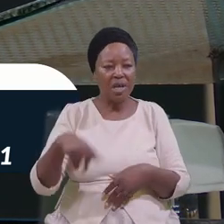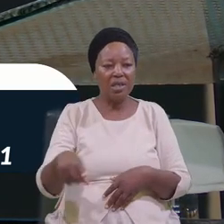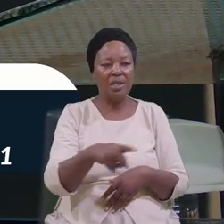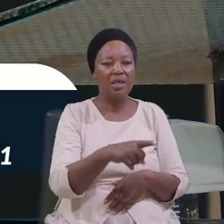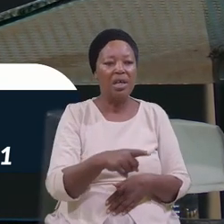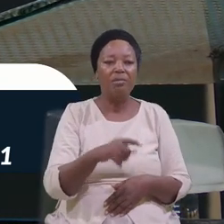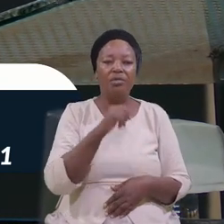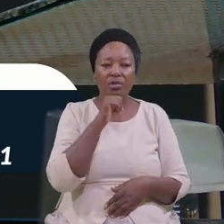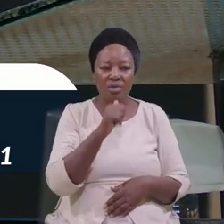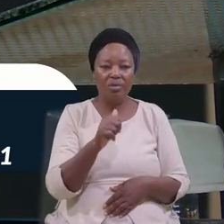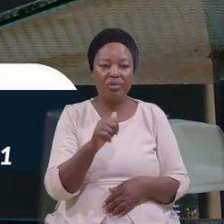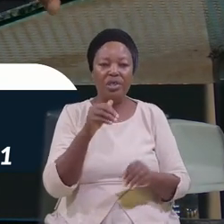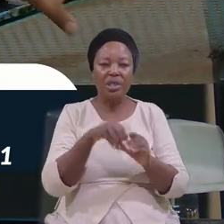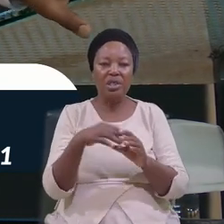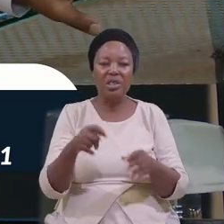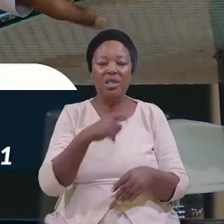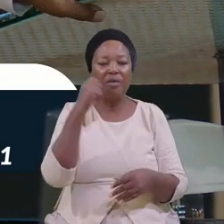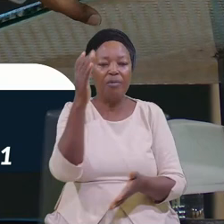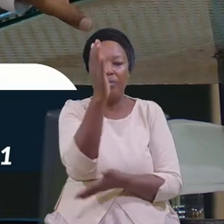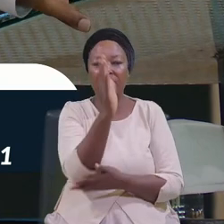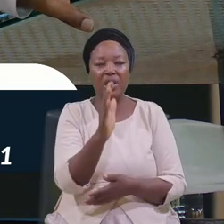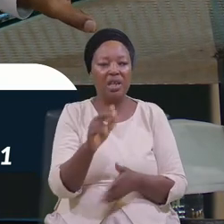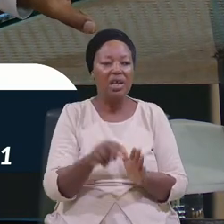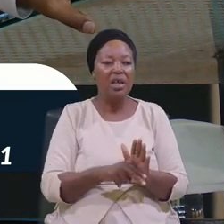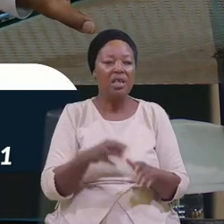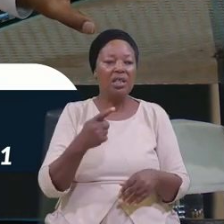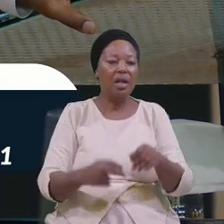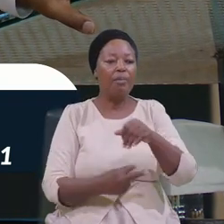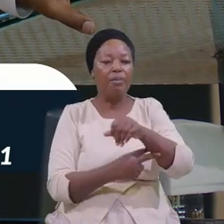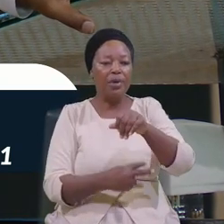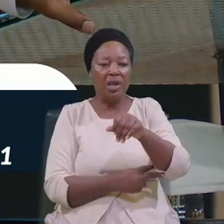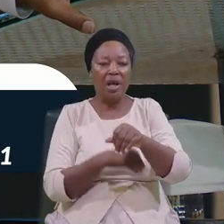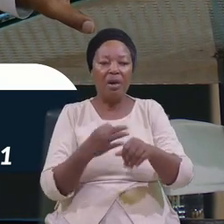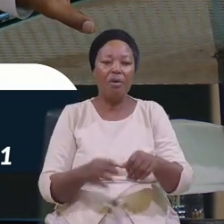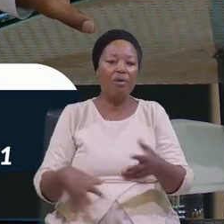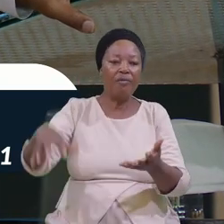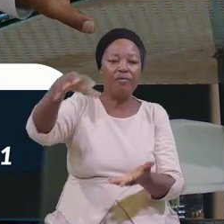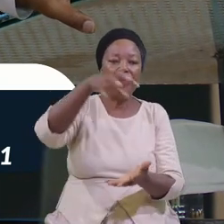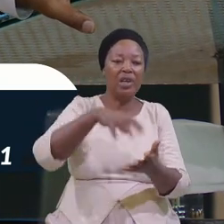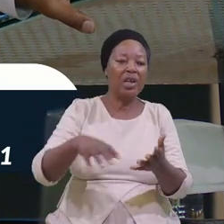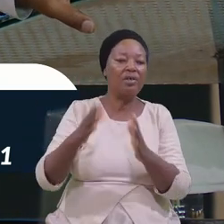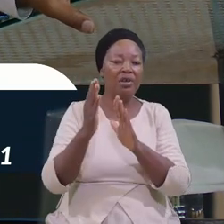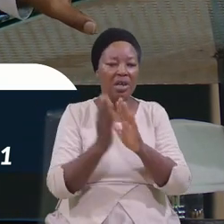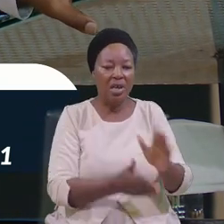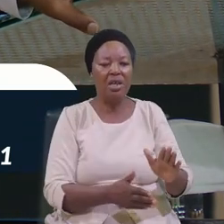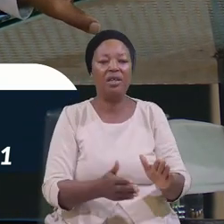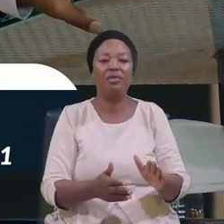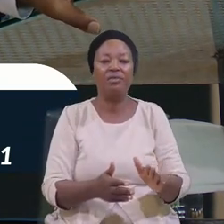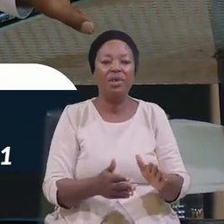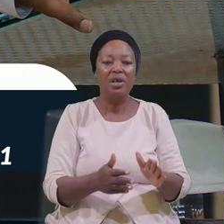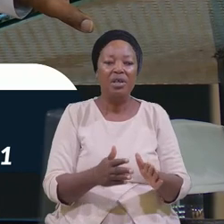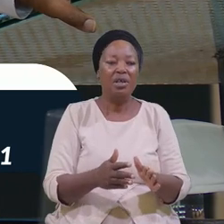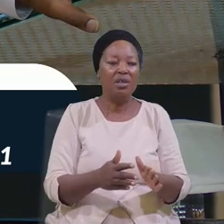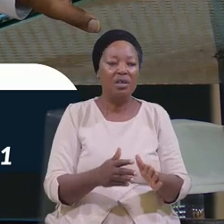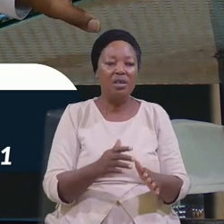them not in the wilderness. The pillar of the cloud departed not